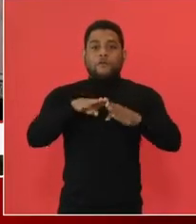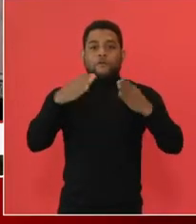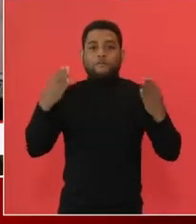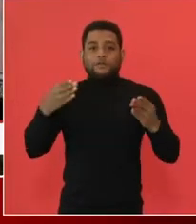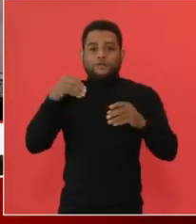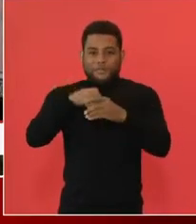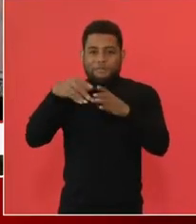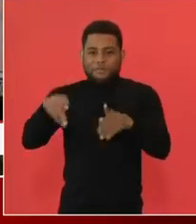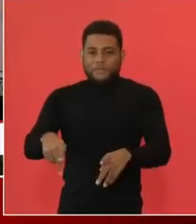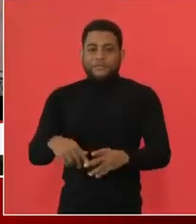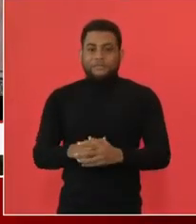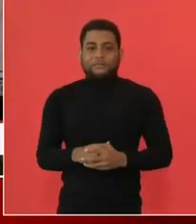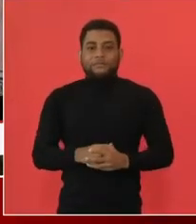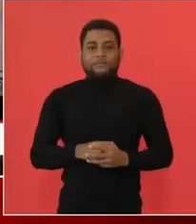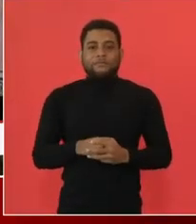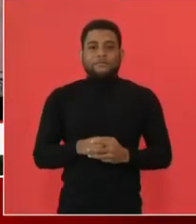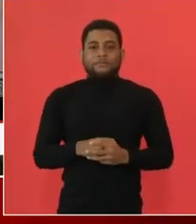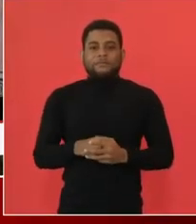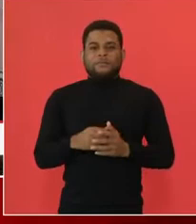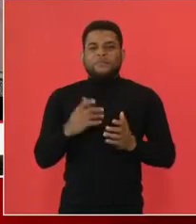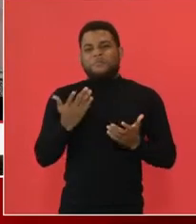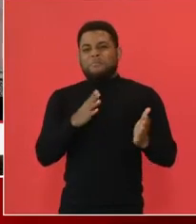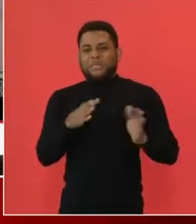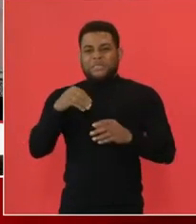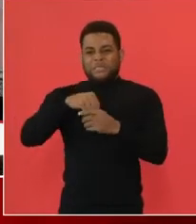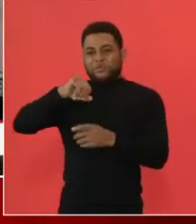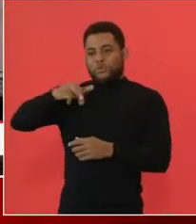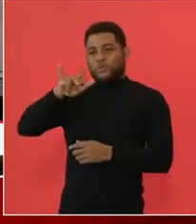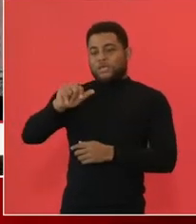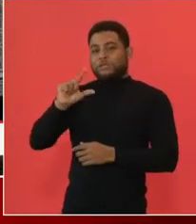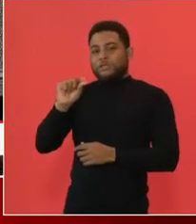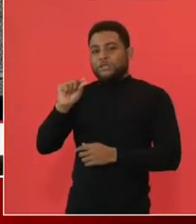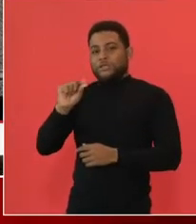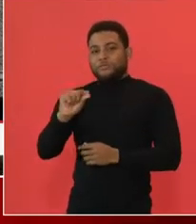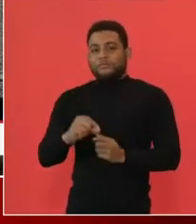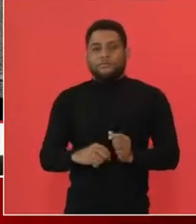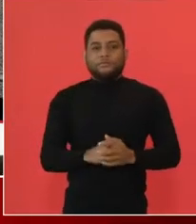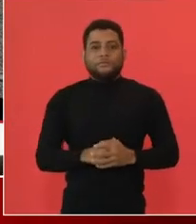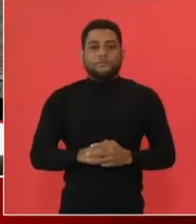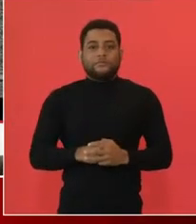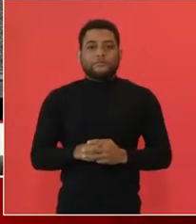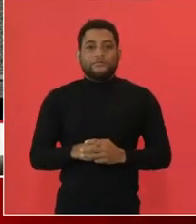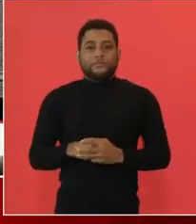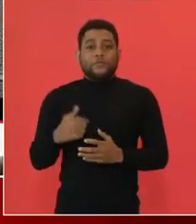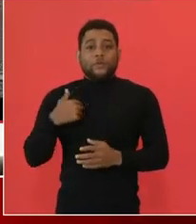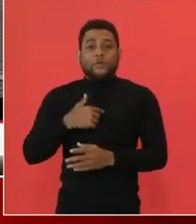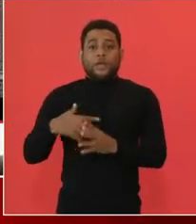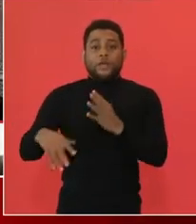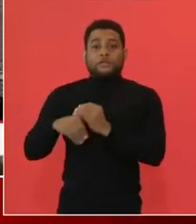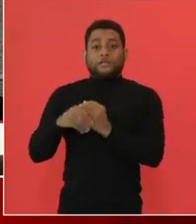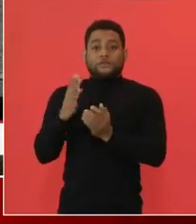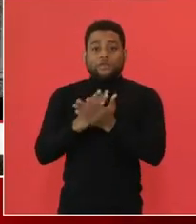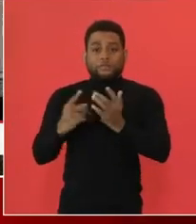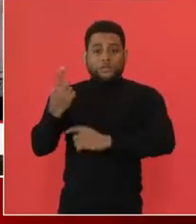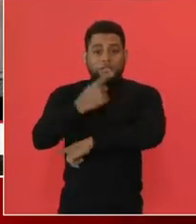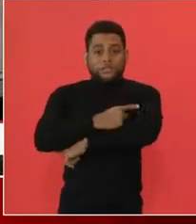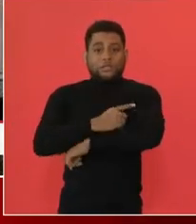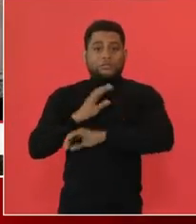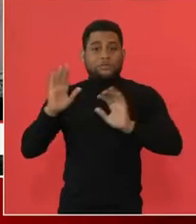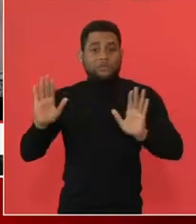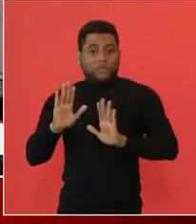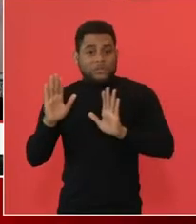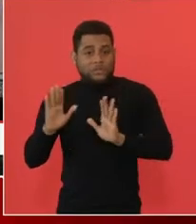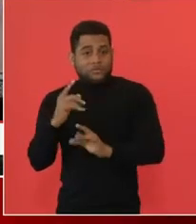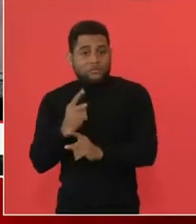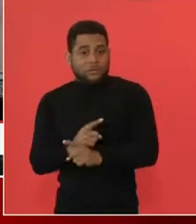is next week, we have added several days, including Sundays. So your cameraman was there on a Sunday, right? That's not a typical